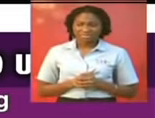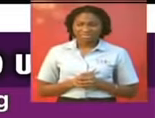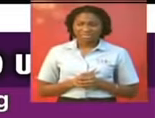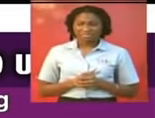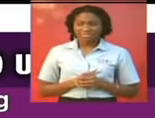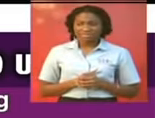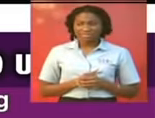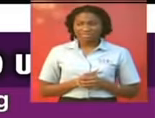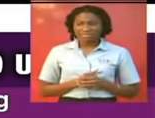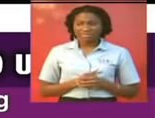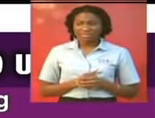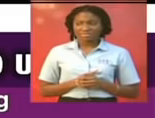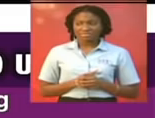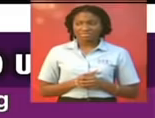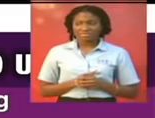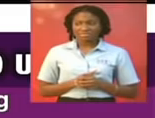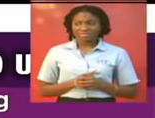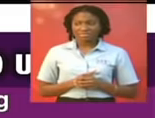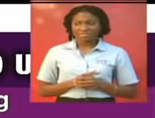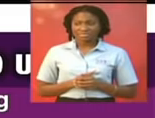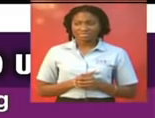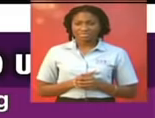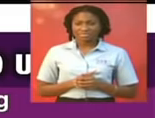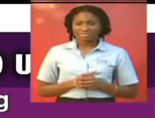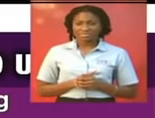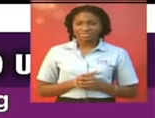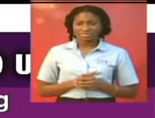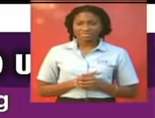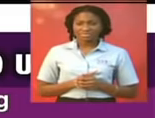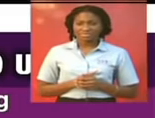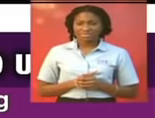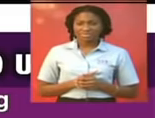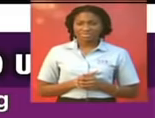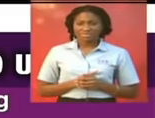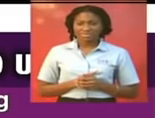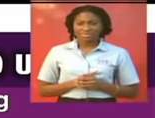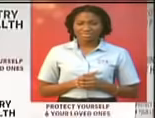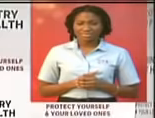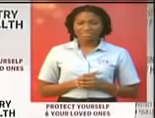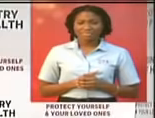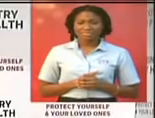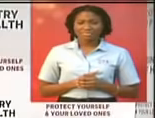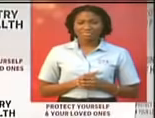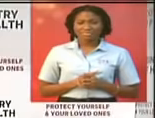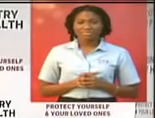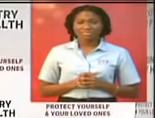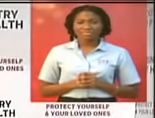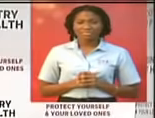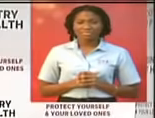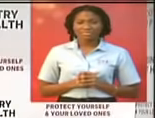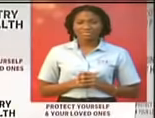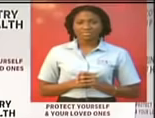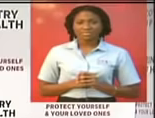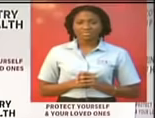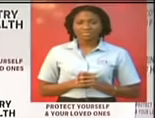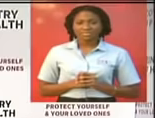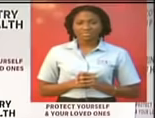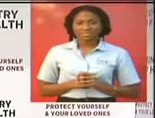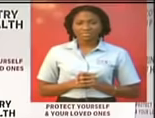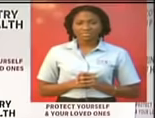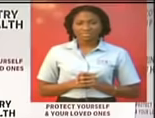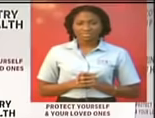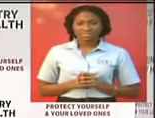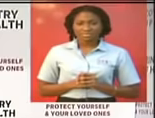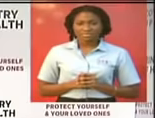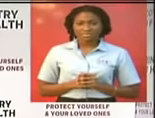These persons. Okay, so CMO, if you could All right. treat So with the yeah. first So question, when and